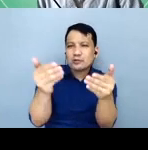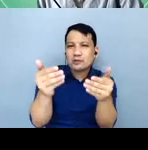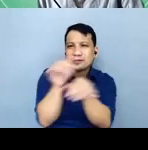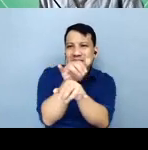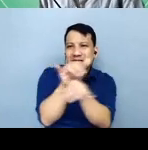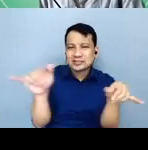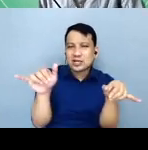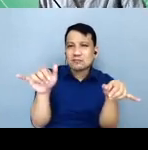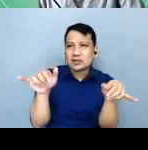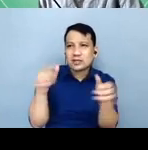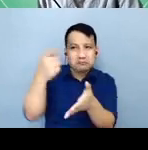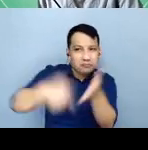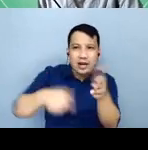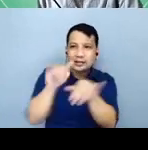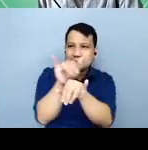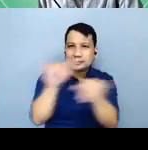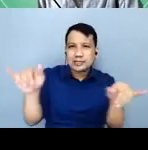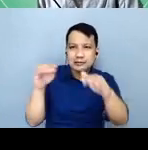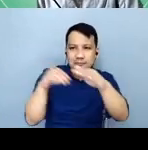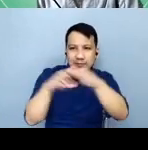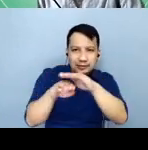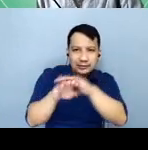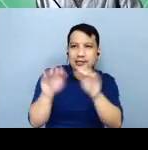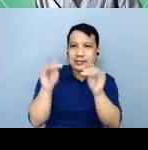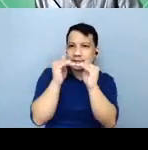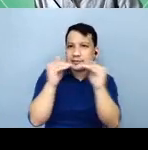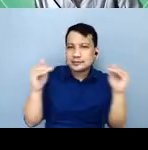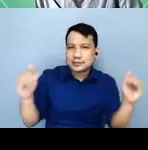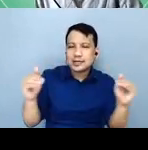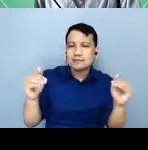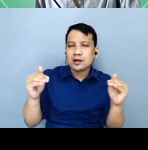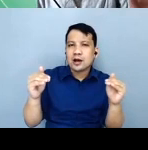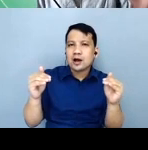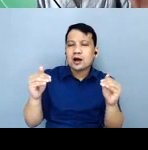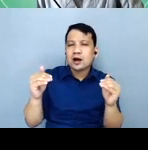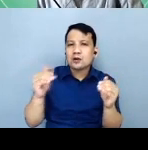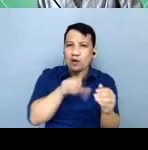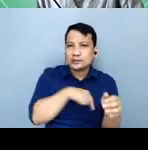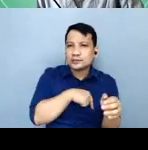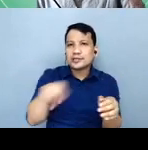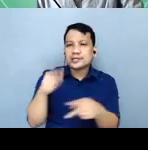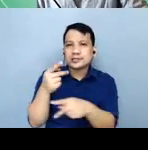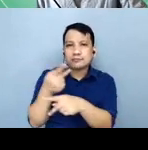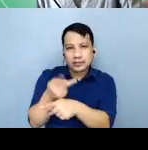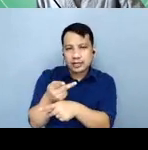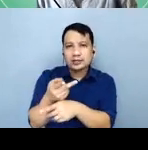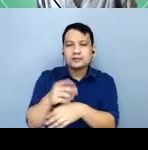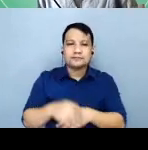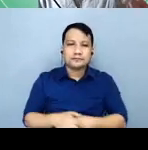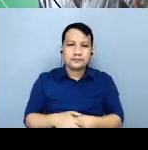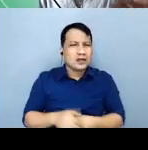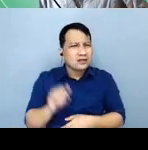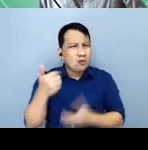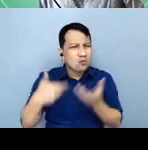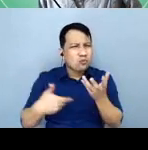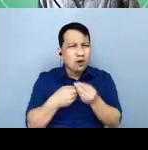same price, the same accessibility for their products. And there are businesses that have actually found ways to add sustainability